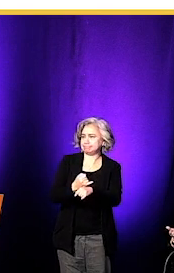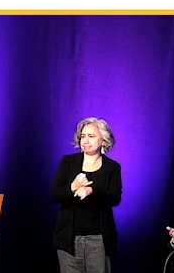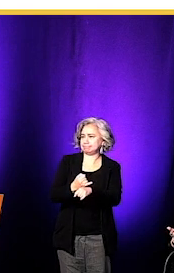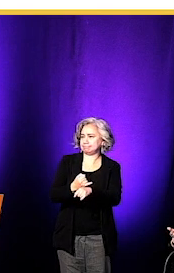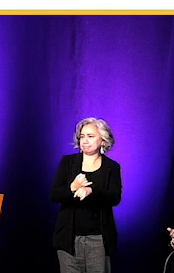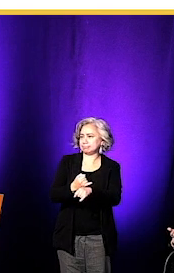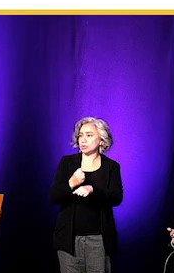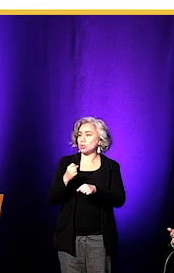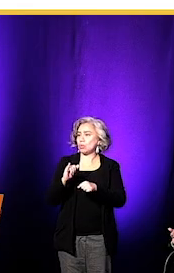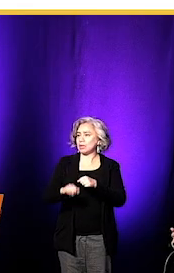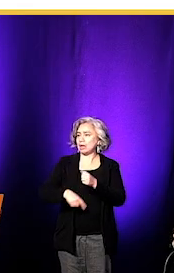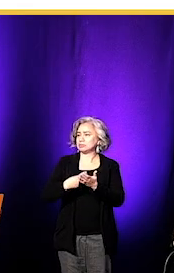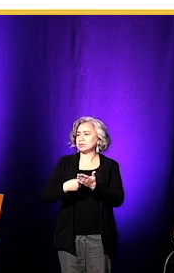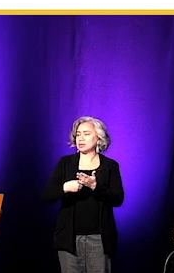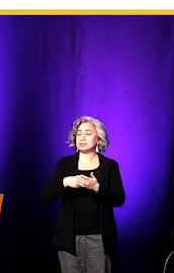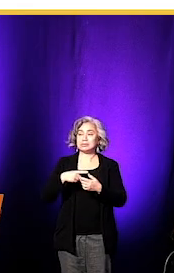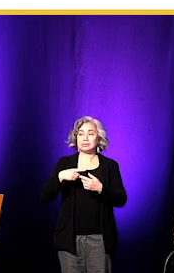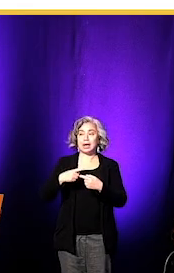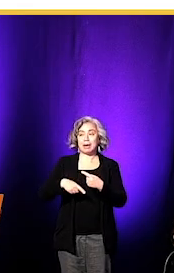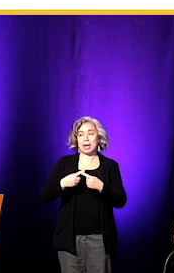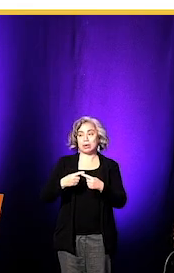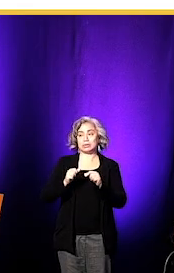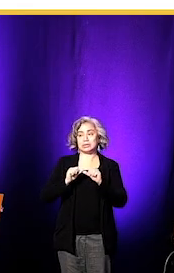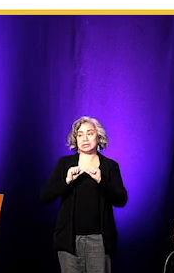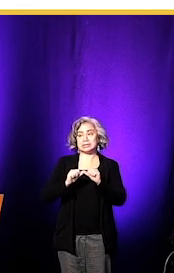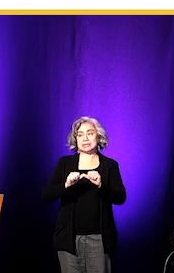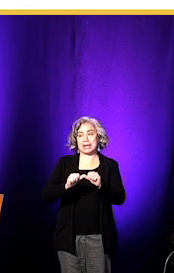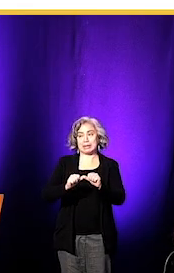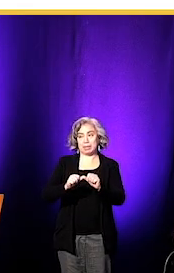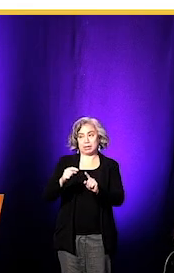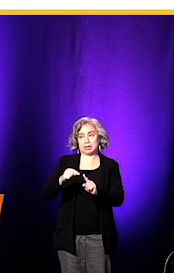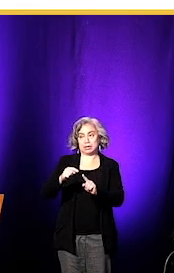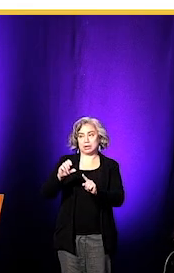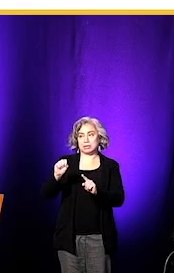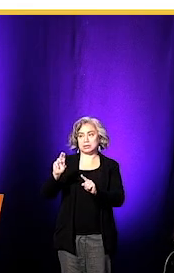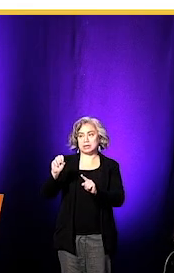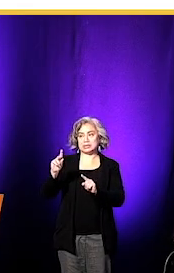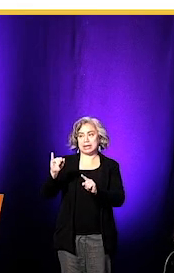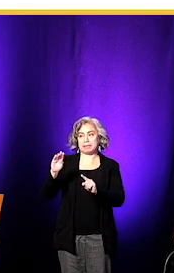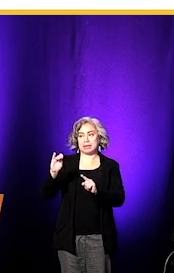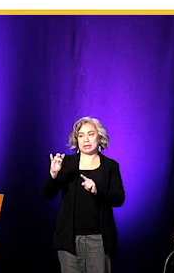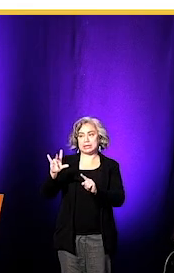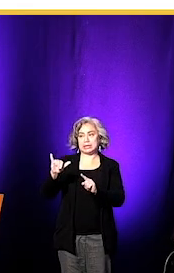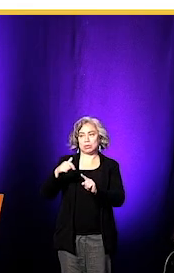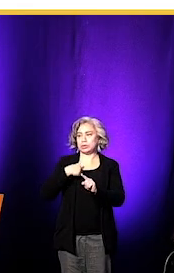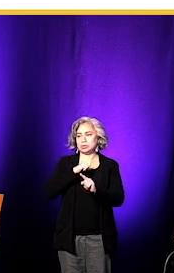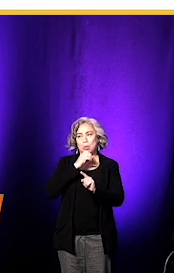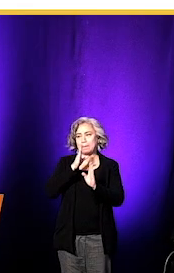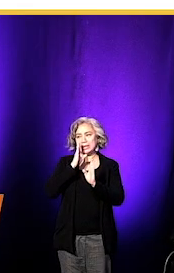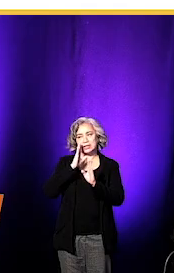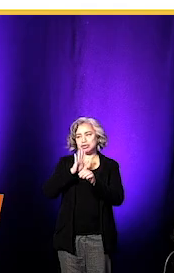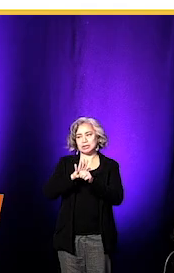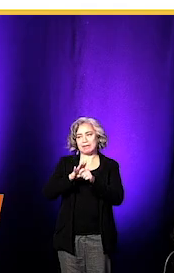it in terms of sustainability. We don't pay attention a lot, Dana, to sustainability when we do our